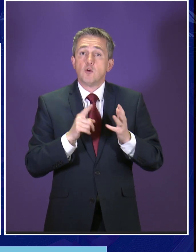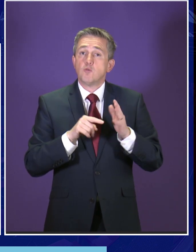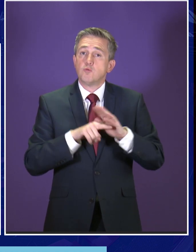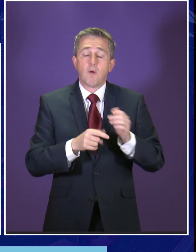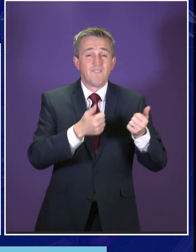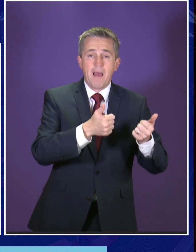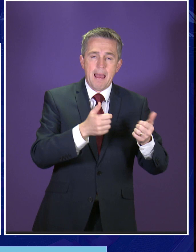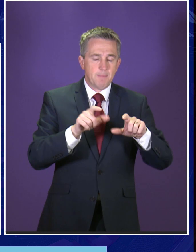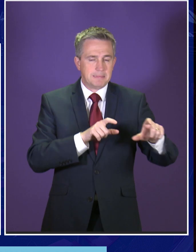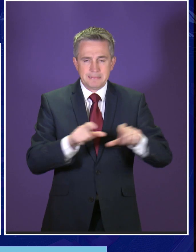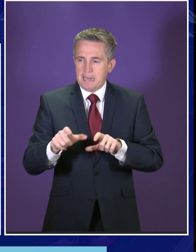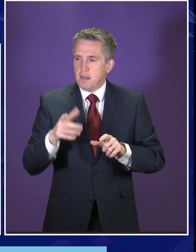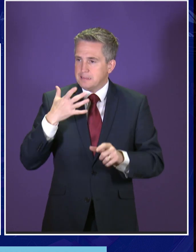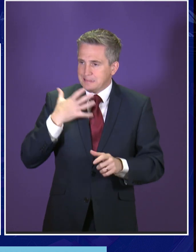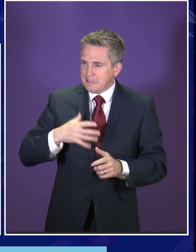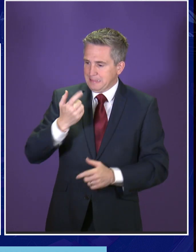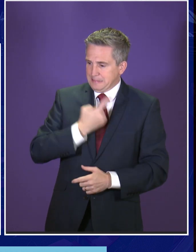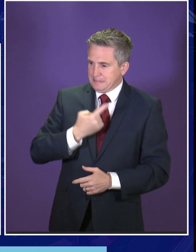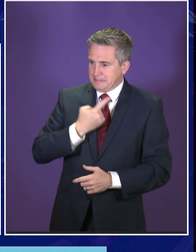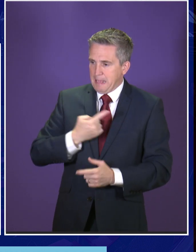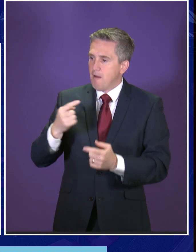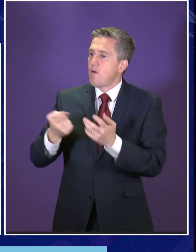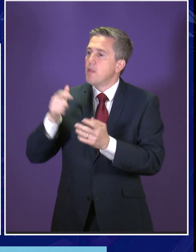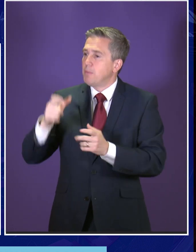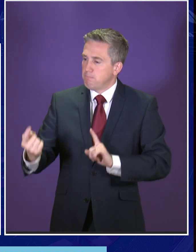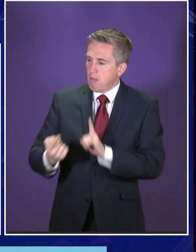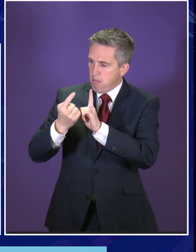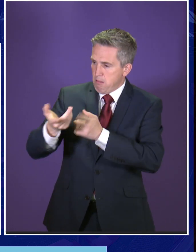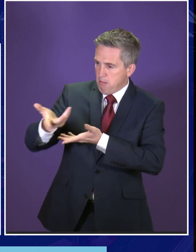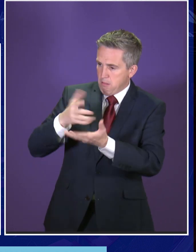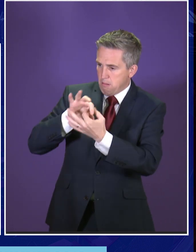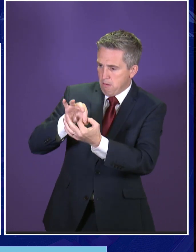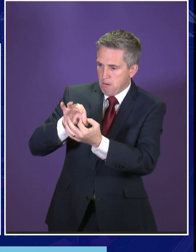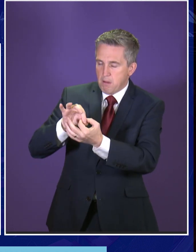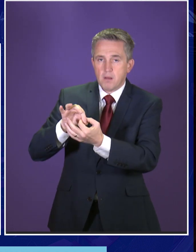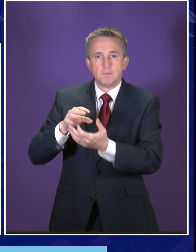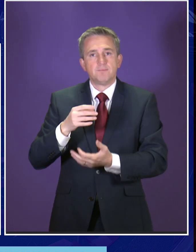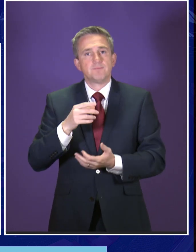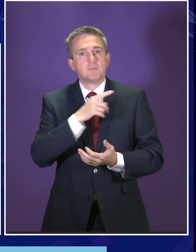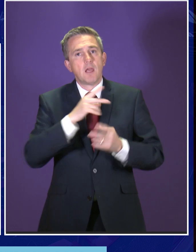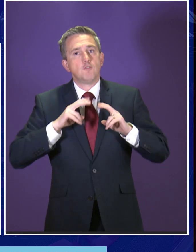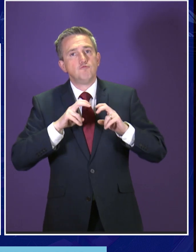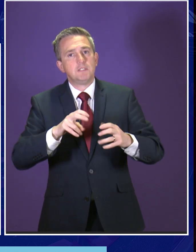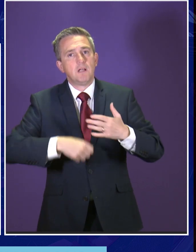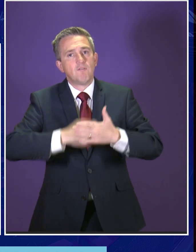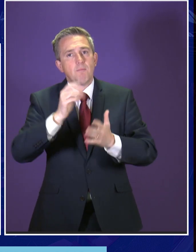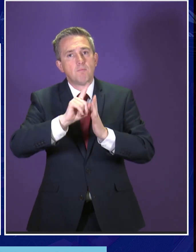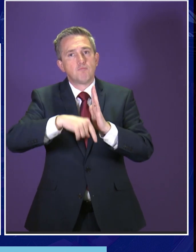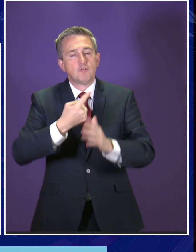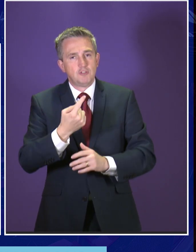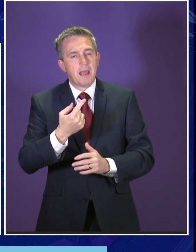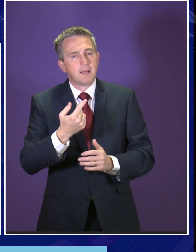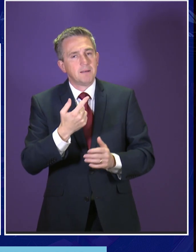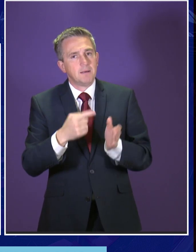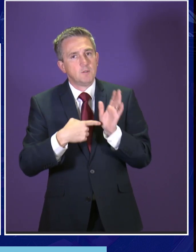life discovery, the encounter between the self and the other. This live research and development project that I showed some slides